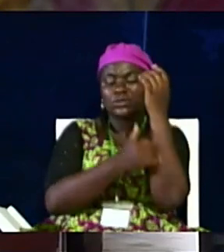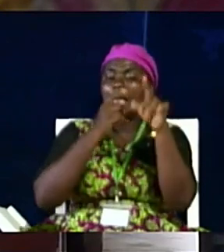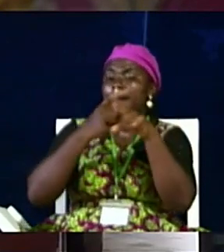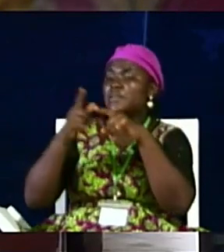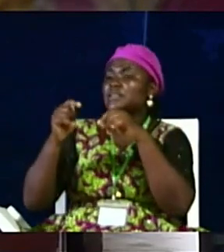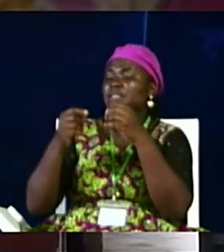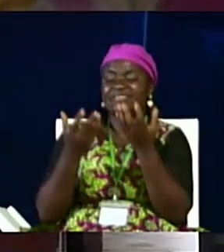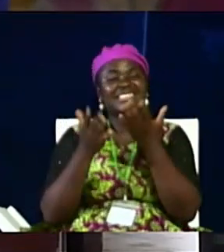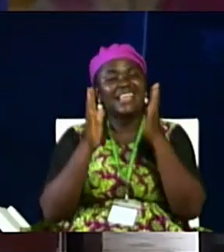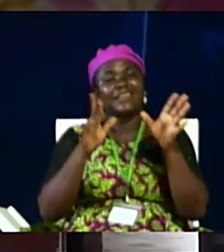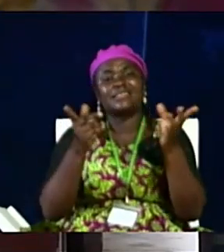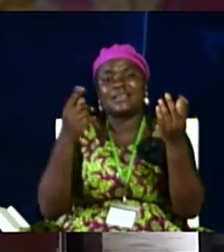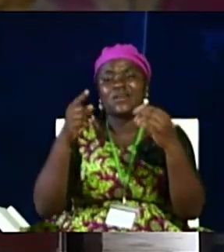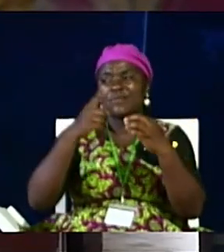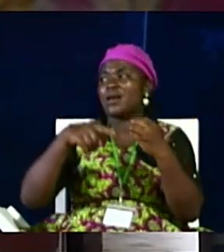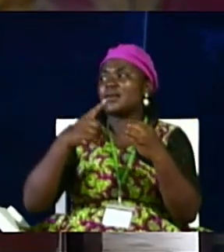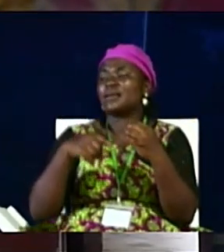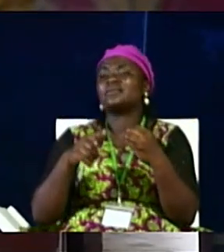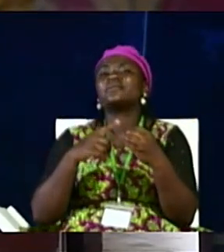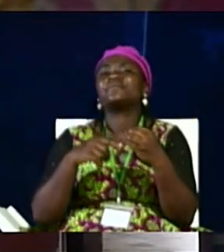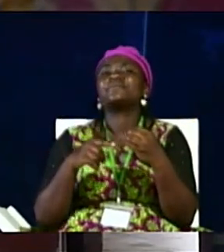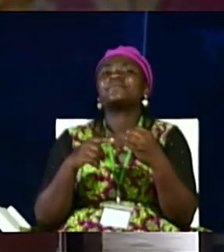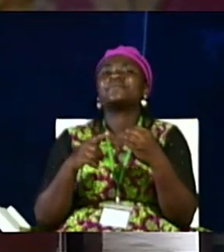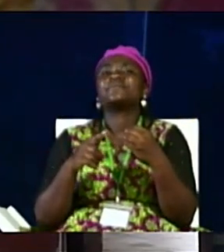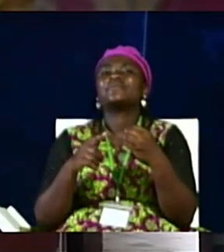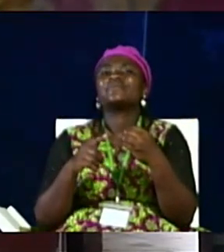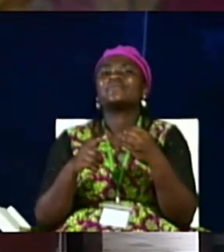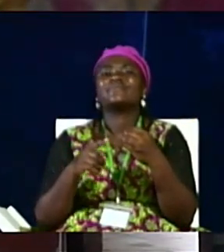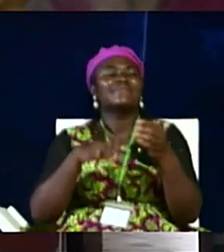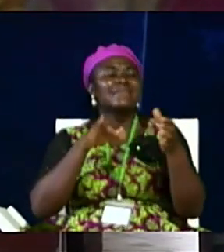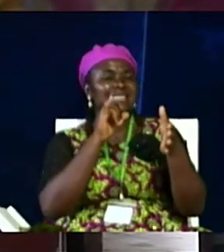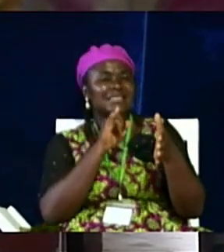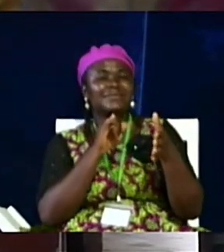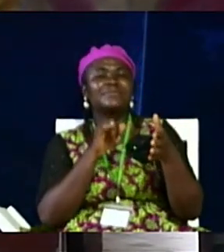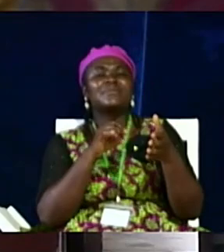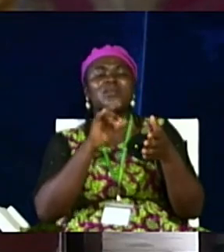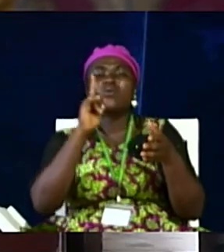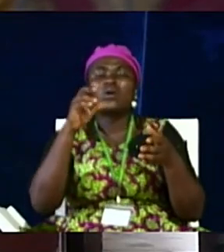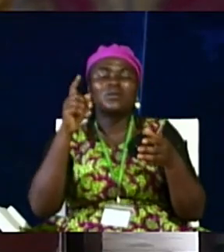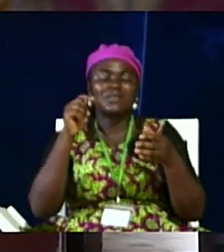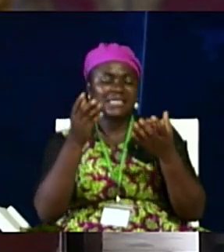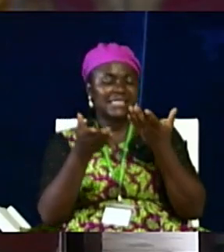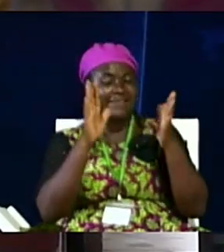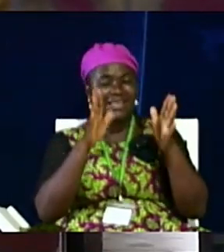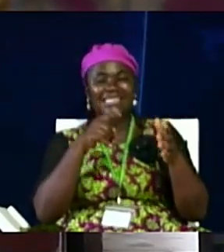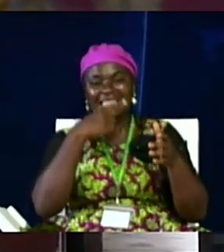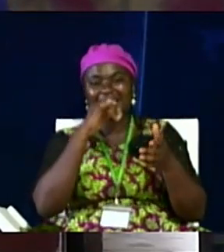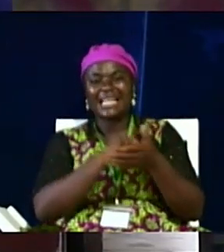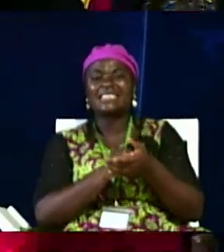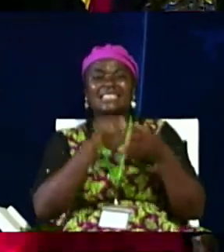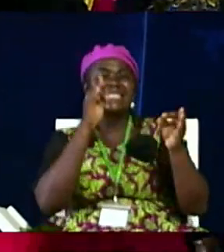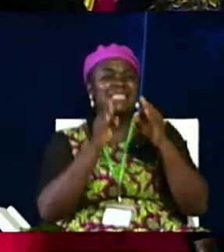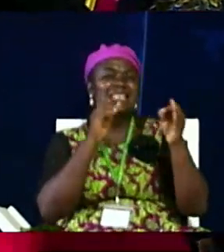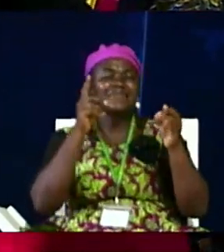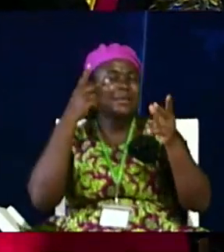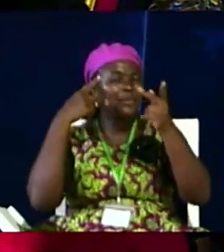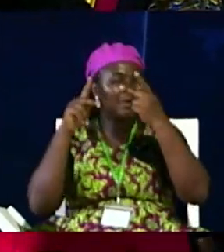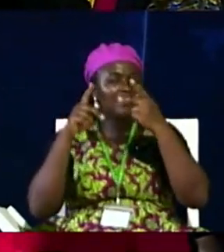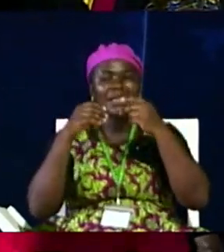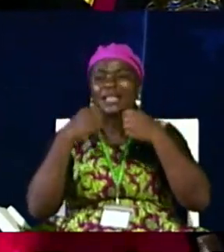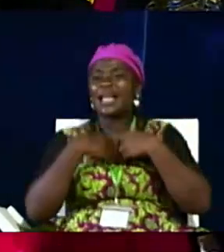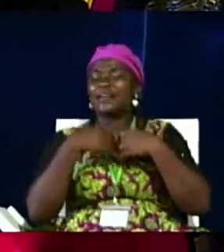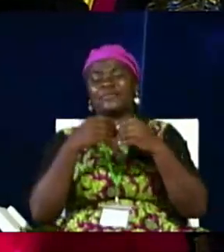around, they told him, that particular one of the servants said, my father, if the prophets had bid you to